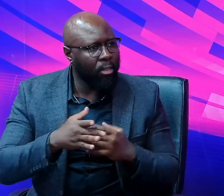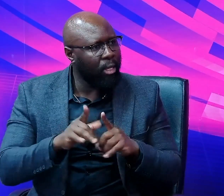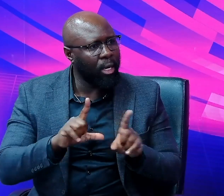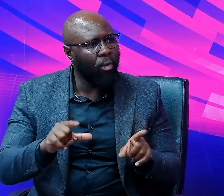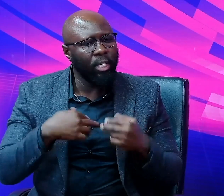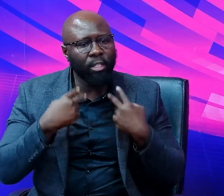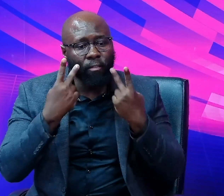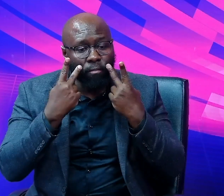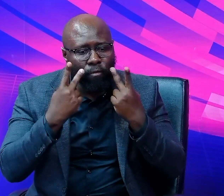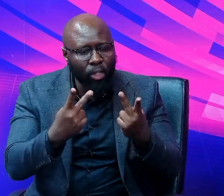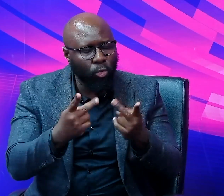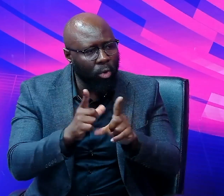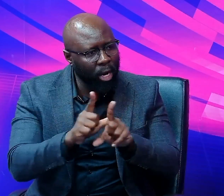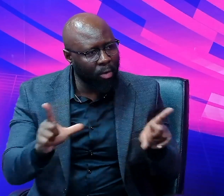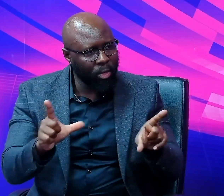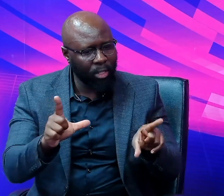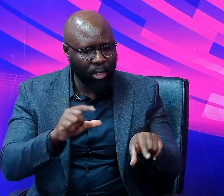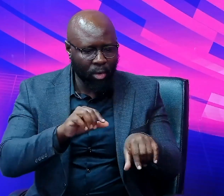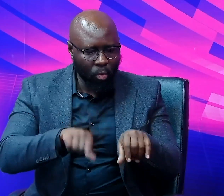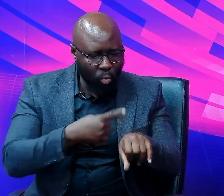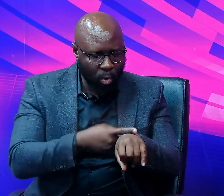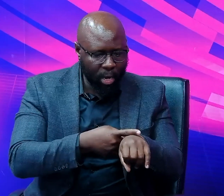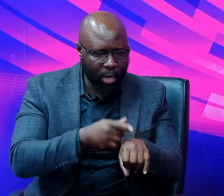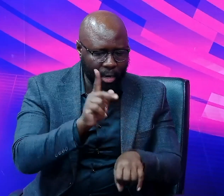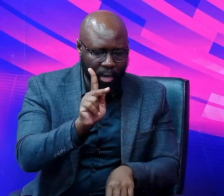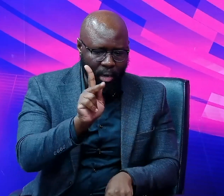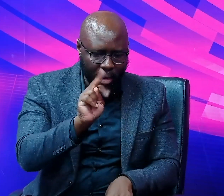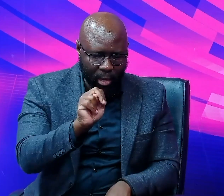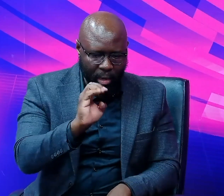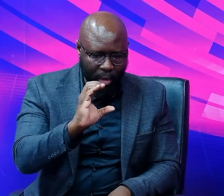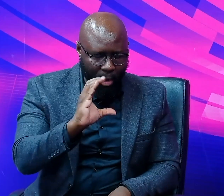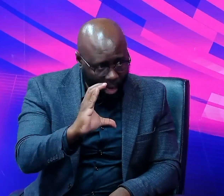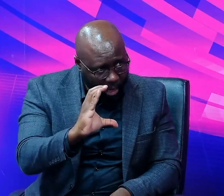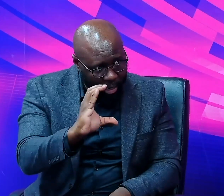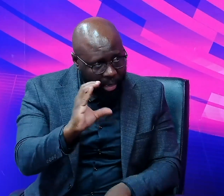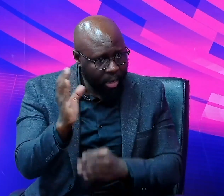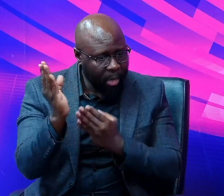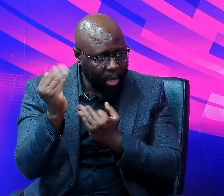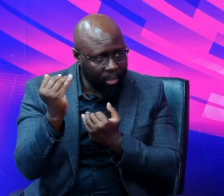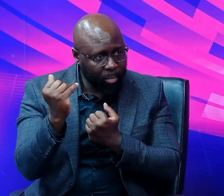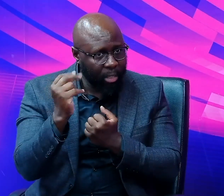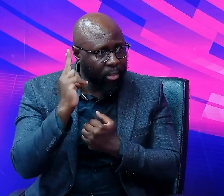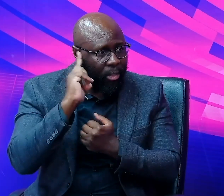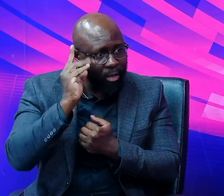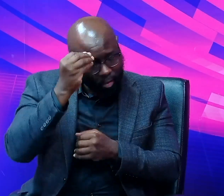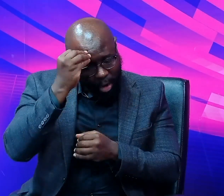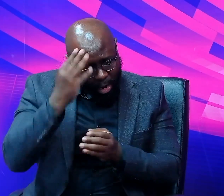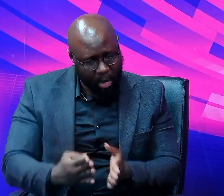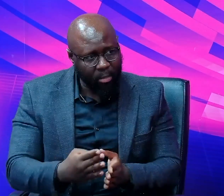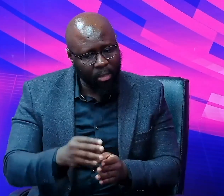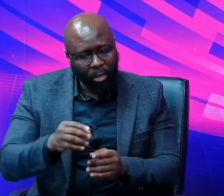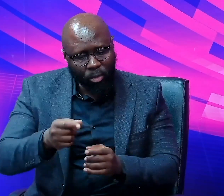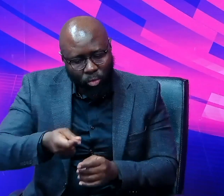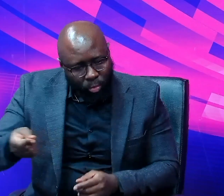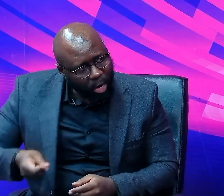You cannot write sign language because sign language is visual, it's a visual language. Because when NEC